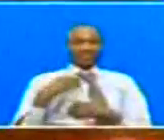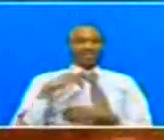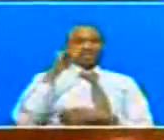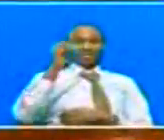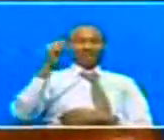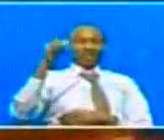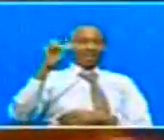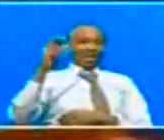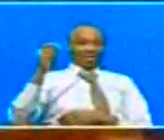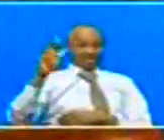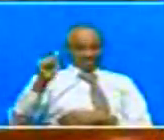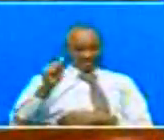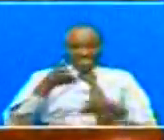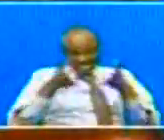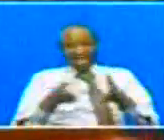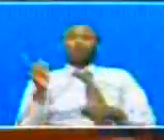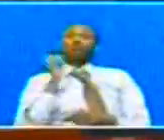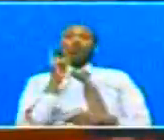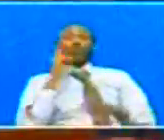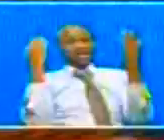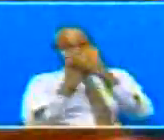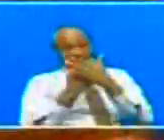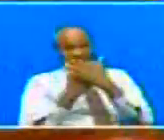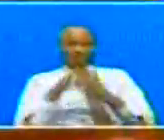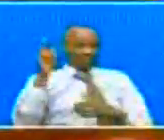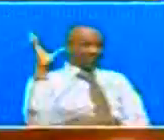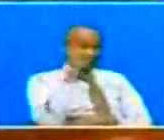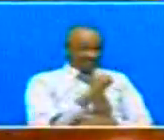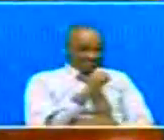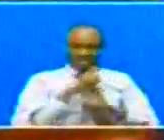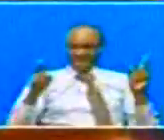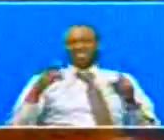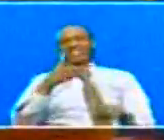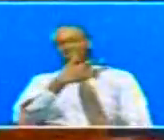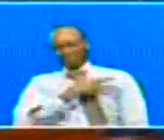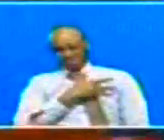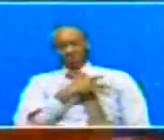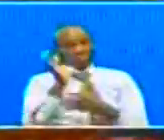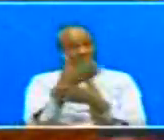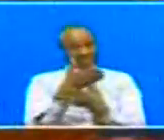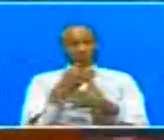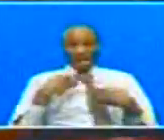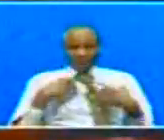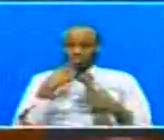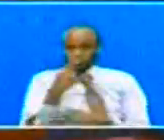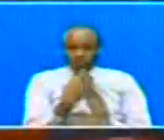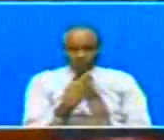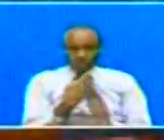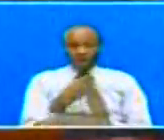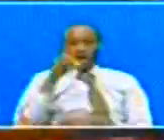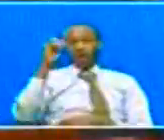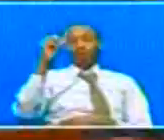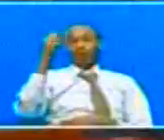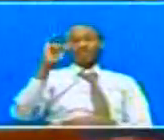Manyara. Tomorrow night, right here on JKL. Don't miss Inspiration Thursday, because we have the